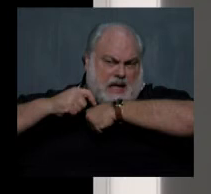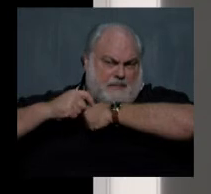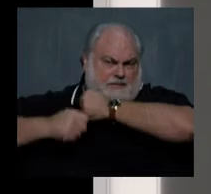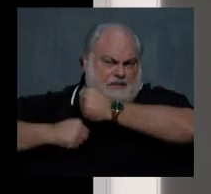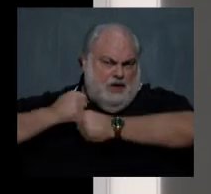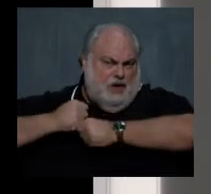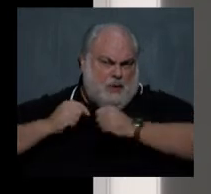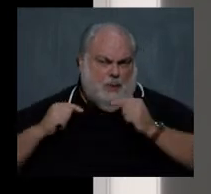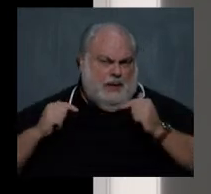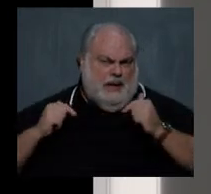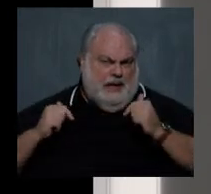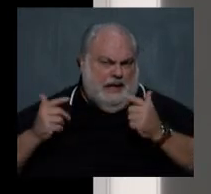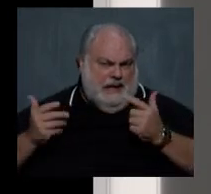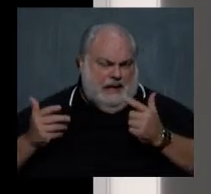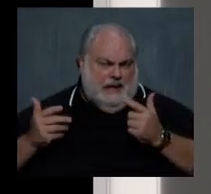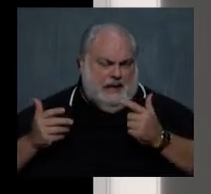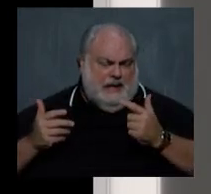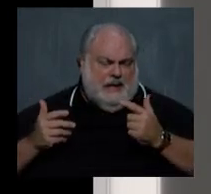year?